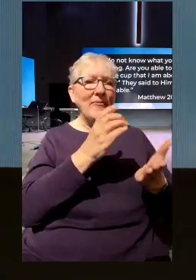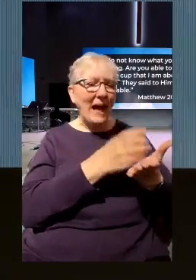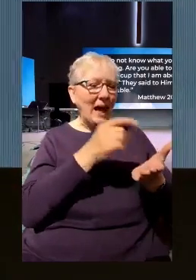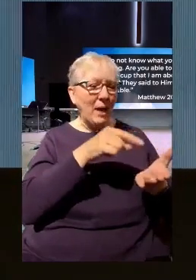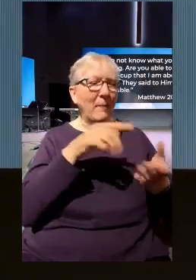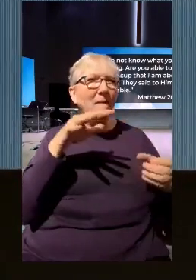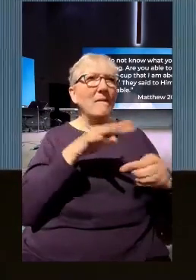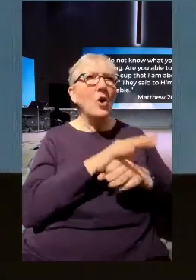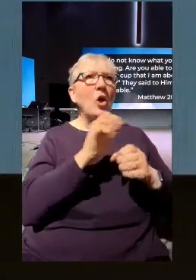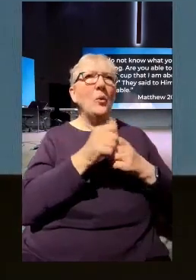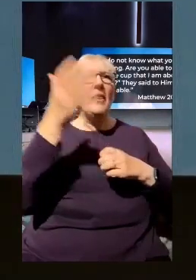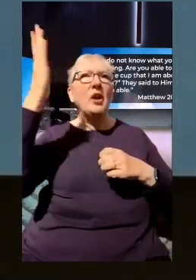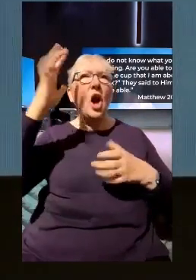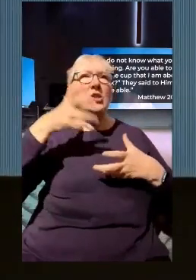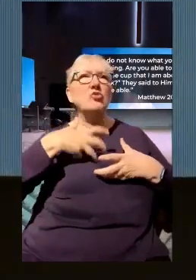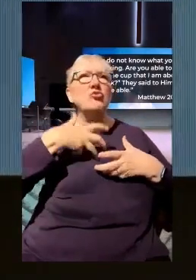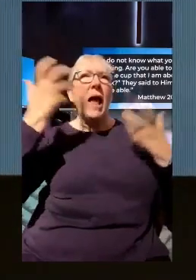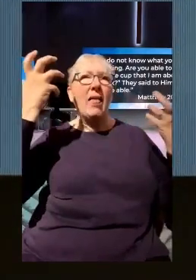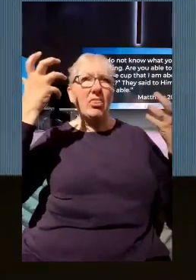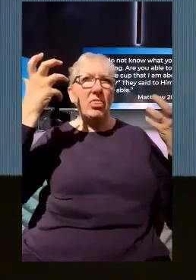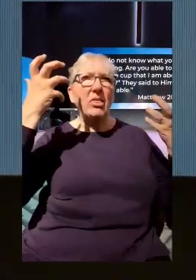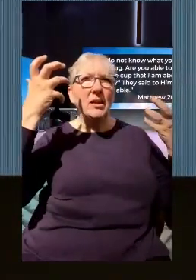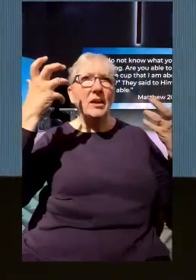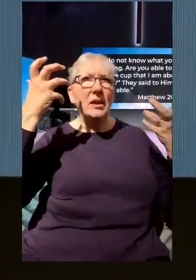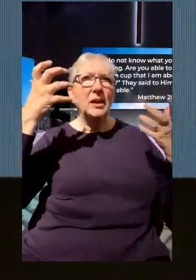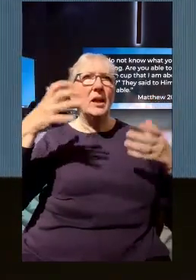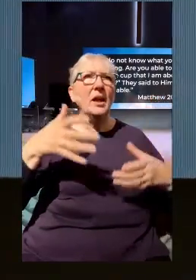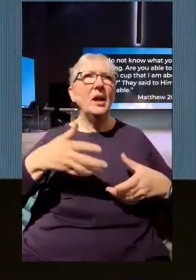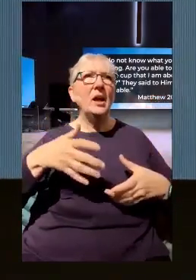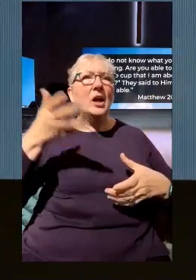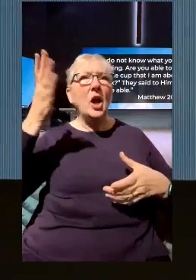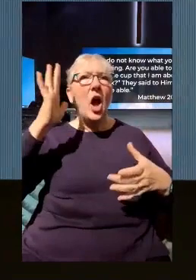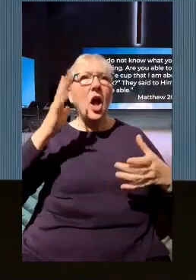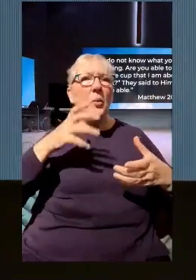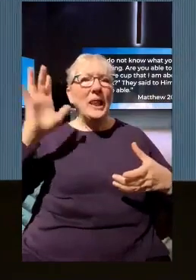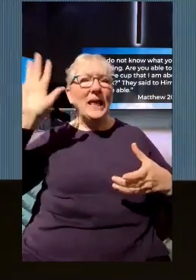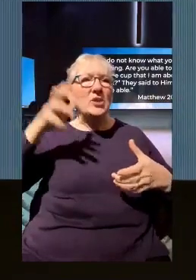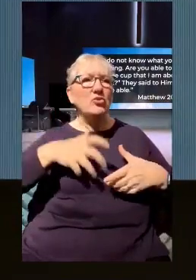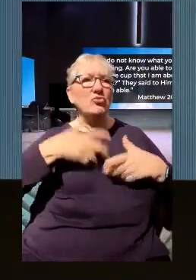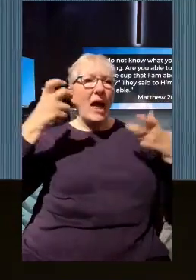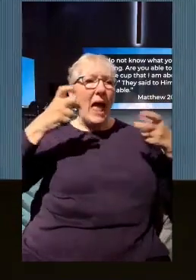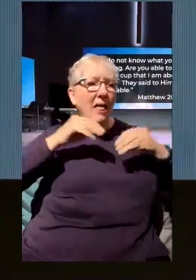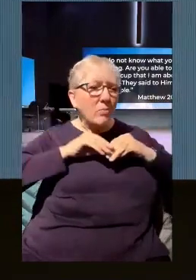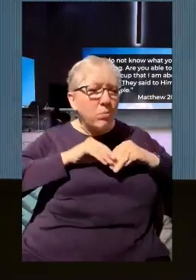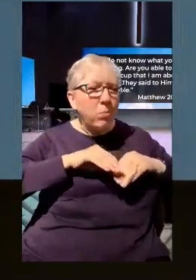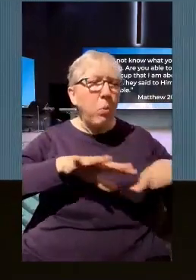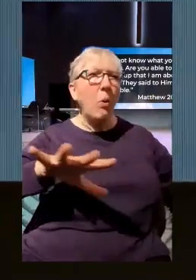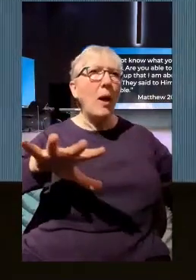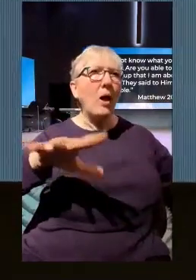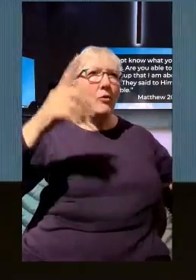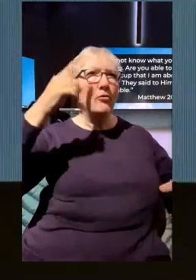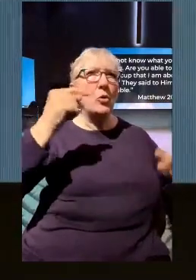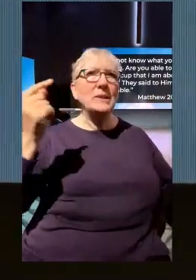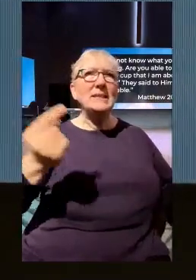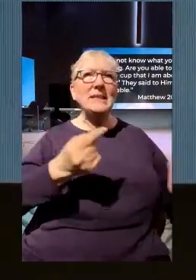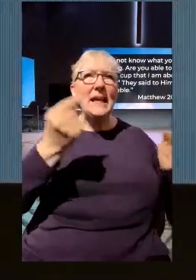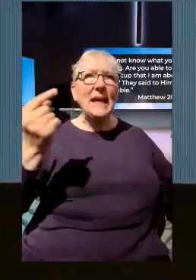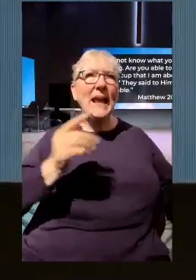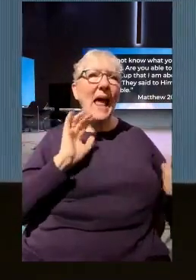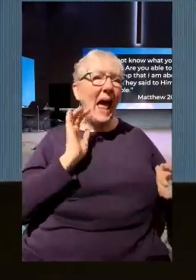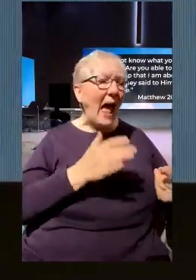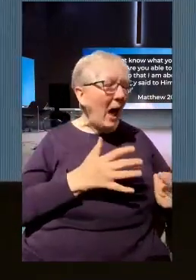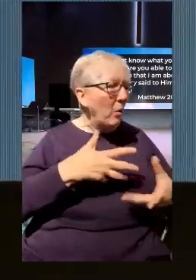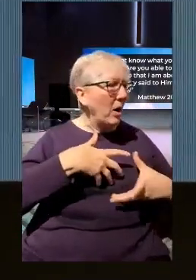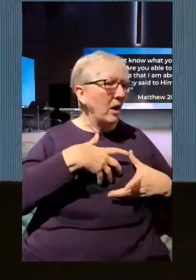God is going to pour his wrath out for the sins of humanity, our anger, our jealousy, our pride, our selfishness,